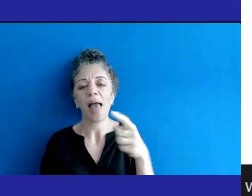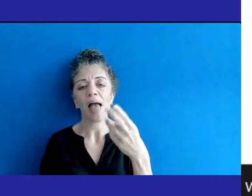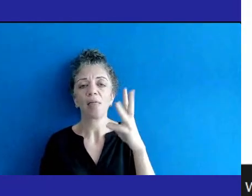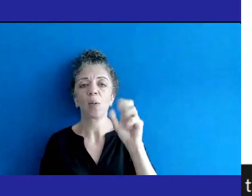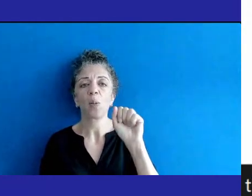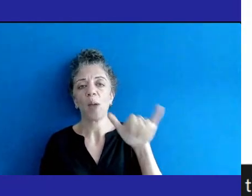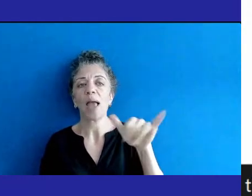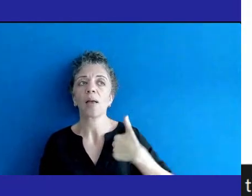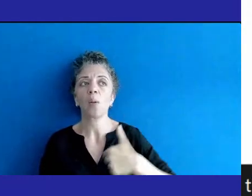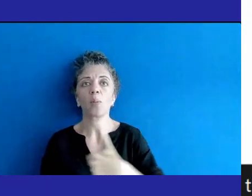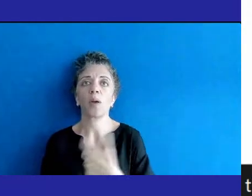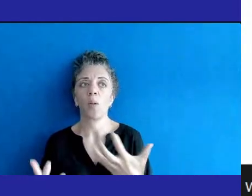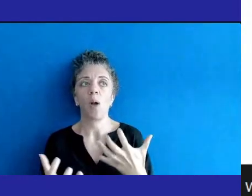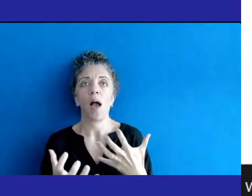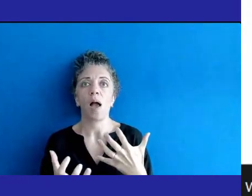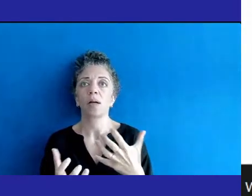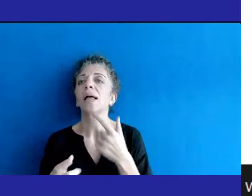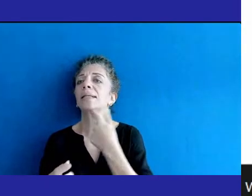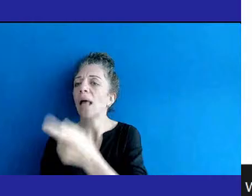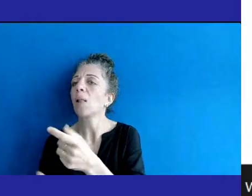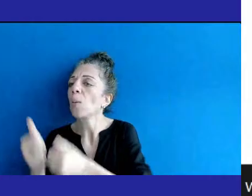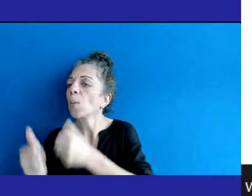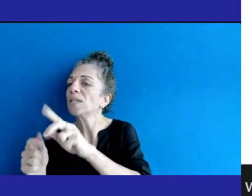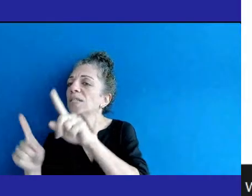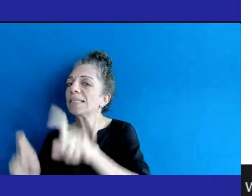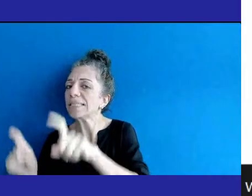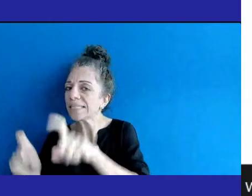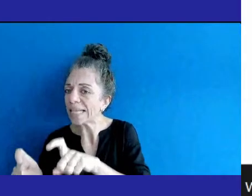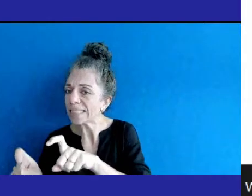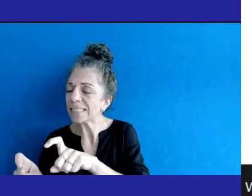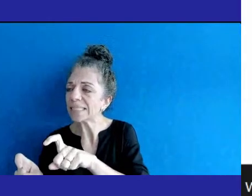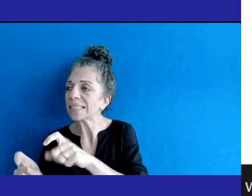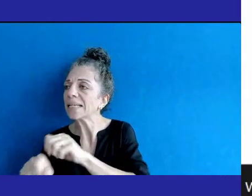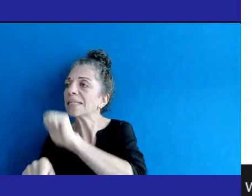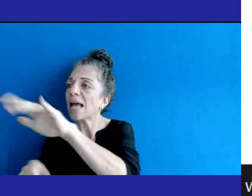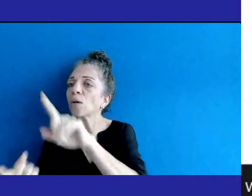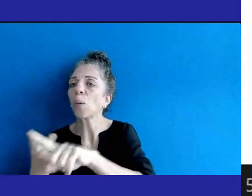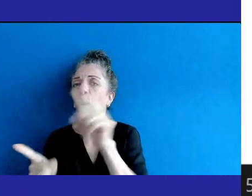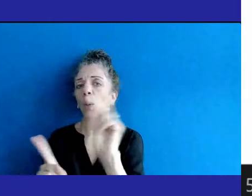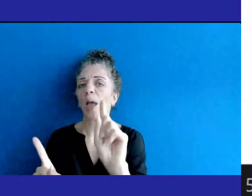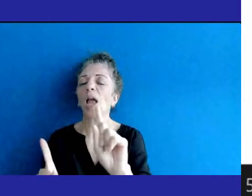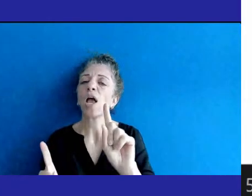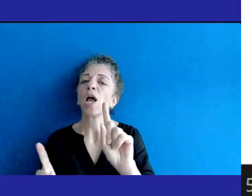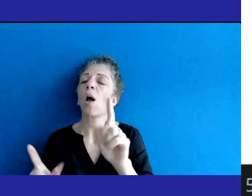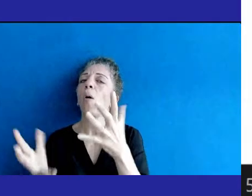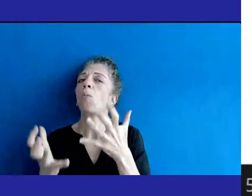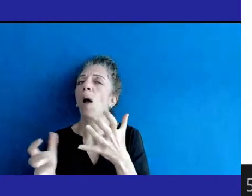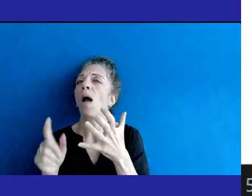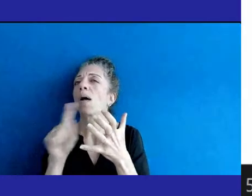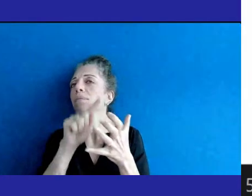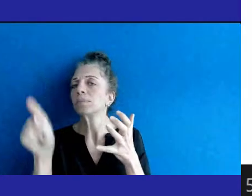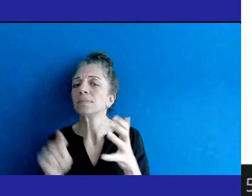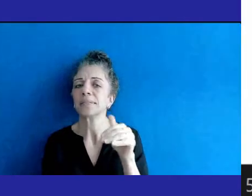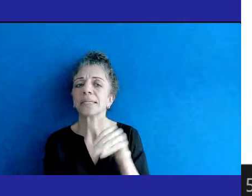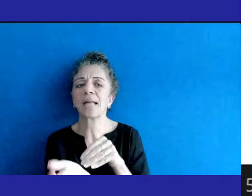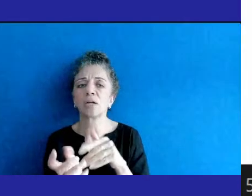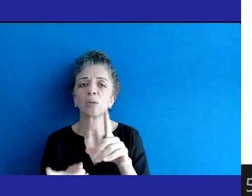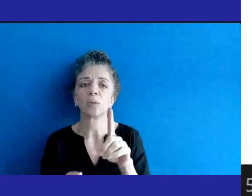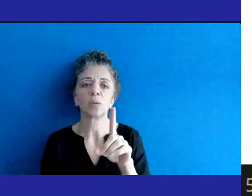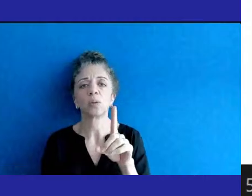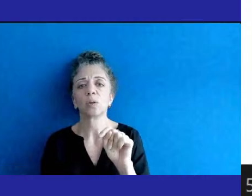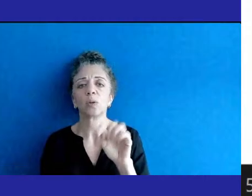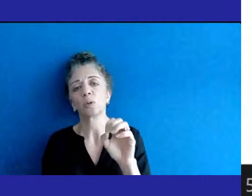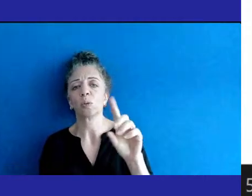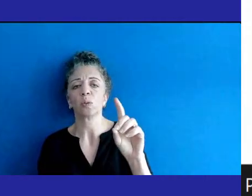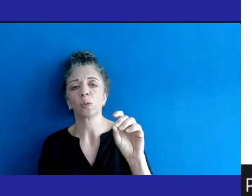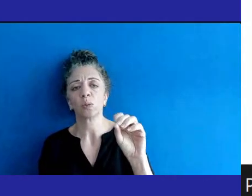the providers to use in a standard way across the system. I find that the most frustrating thing about labs that are sent out is that you never know when they're coming